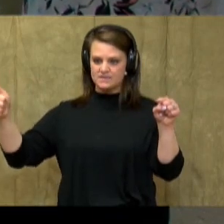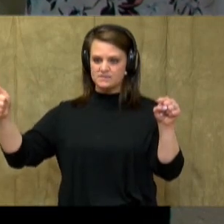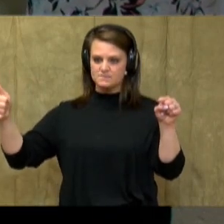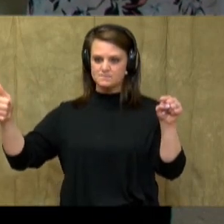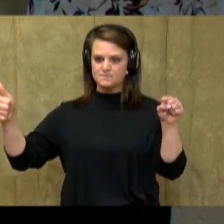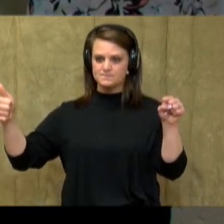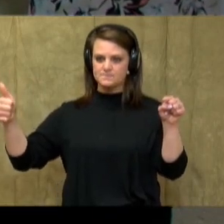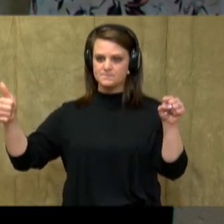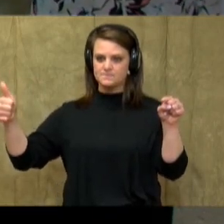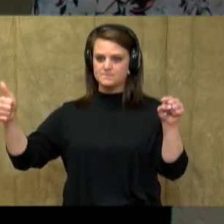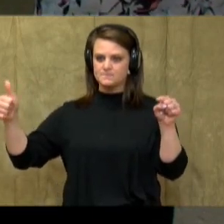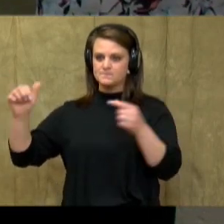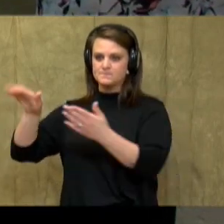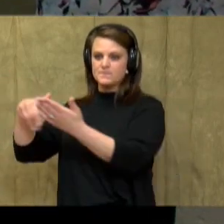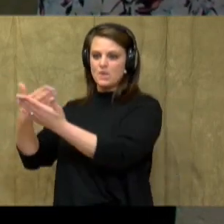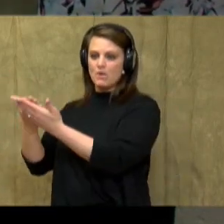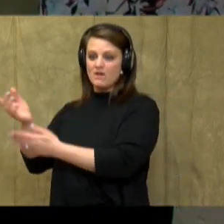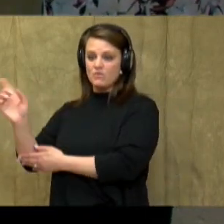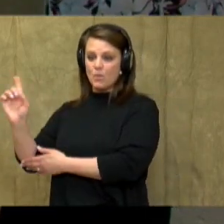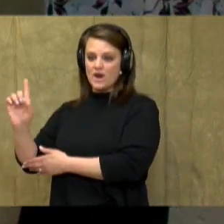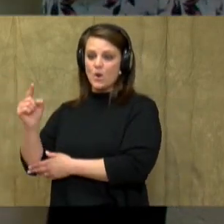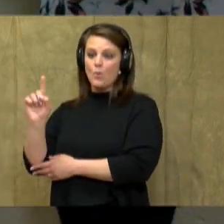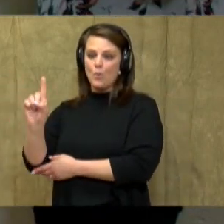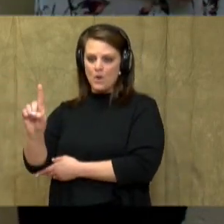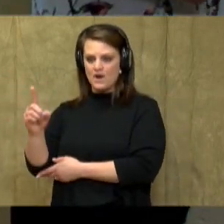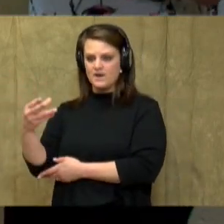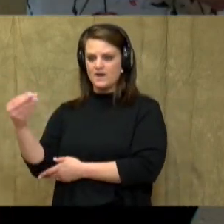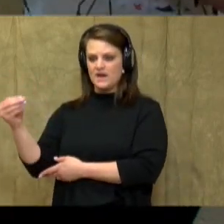spaces, I got 1